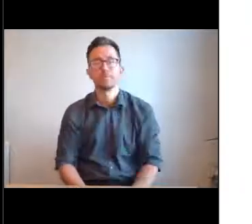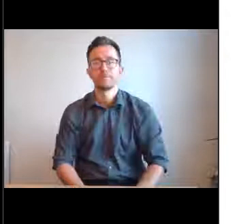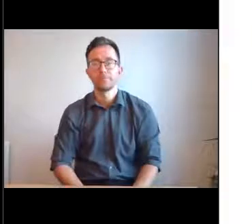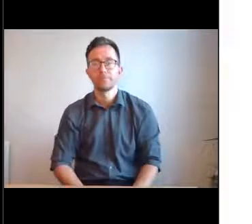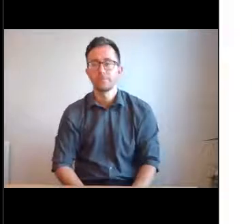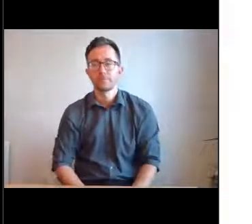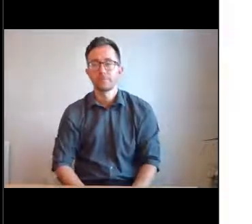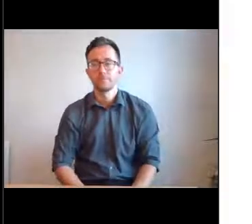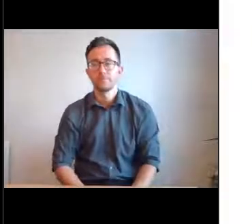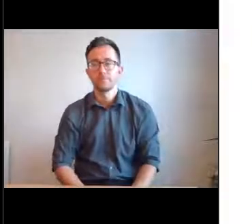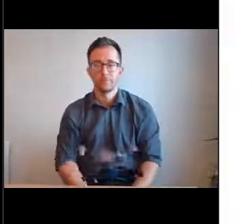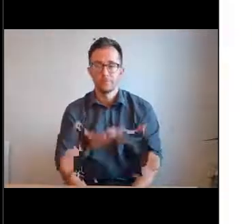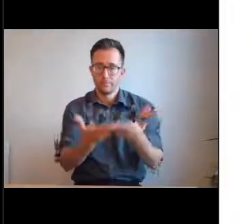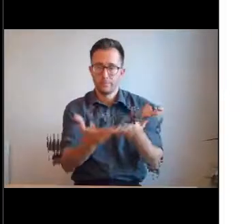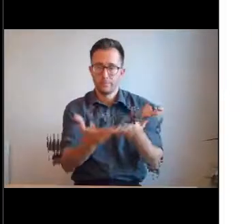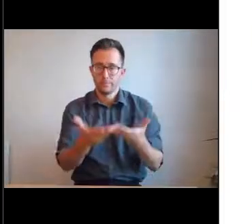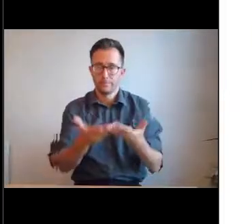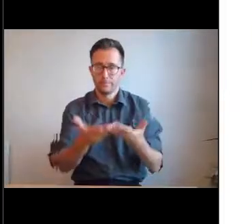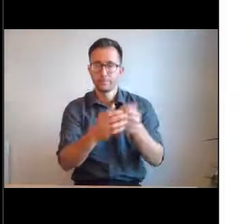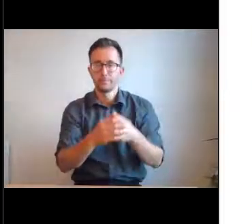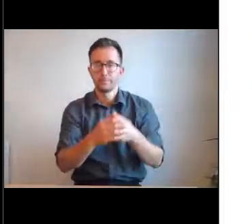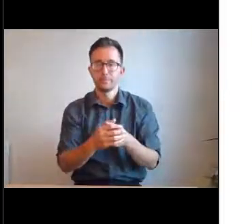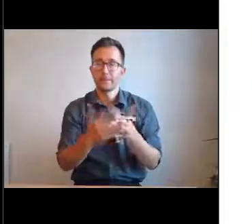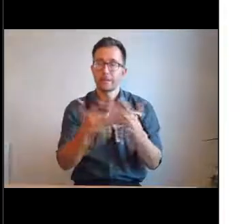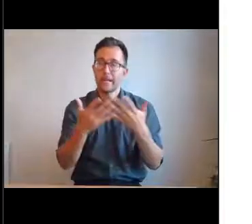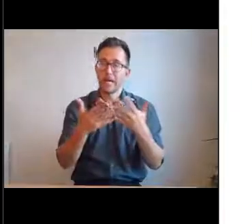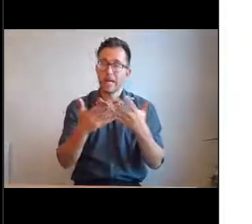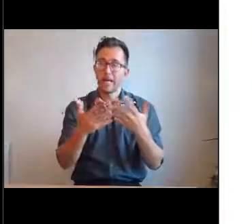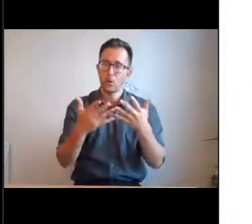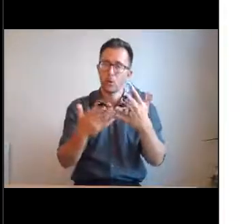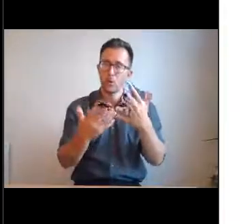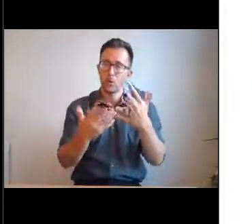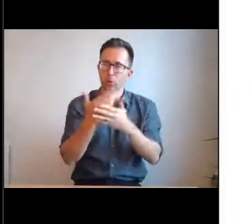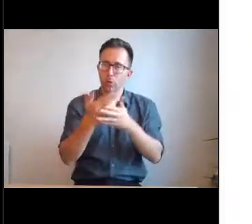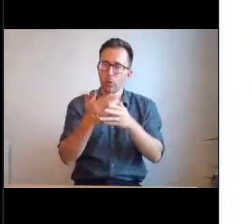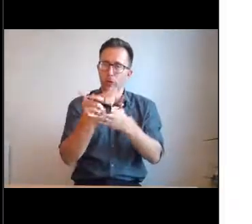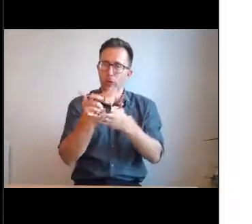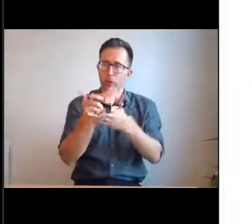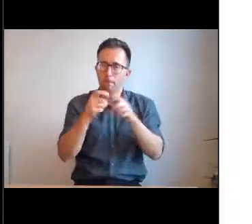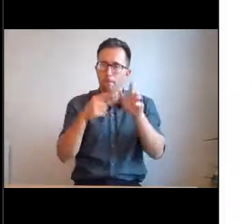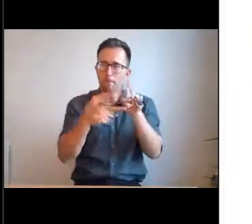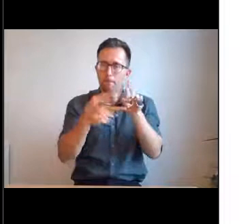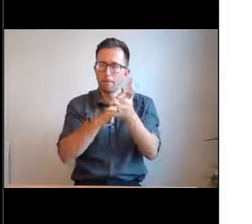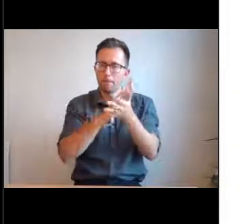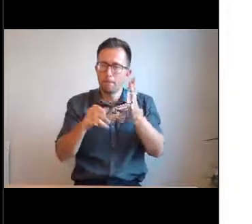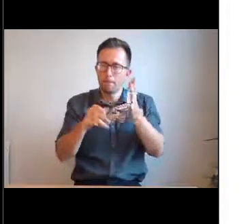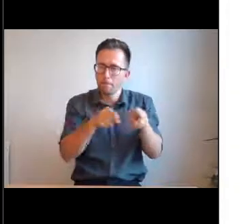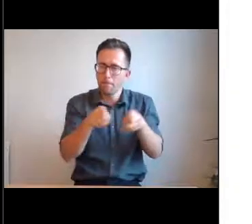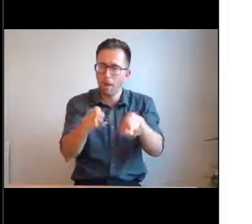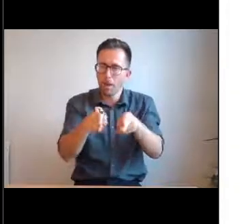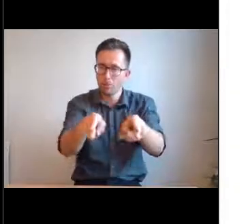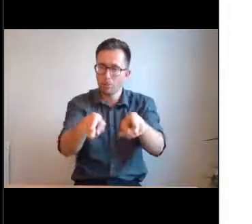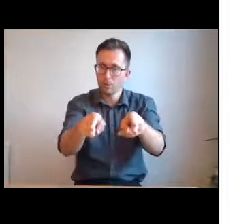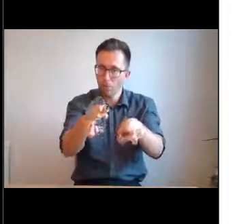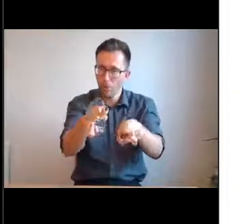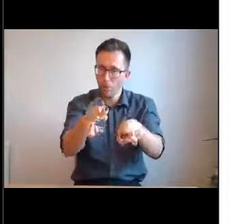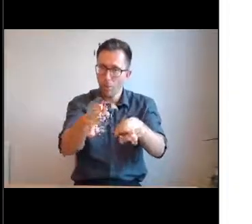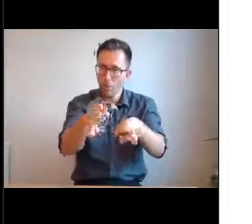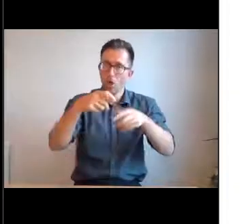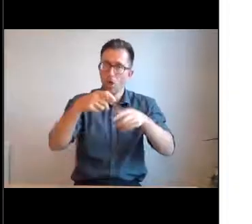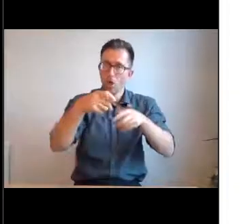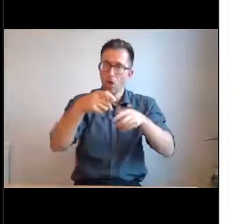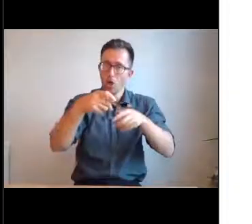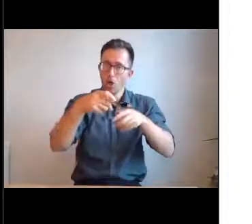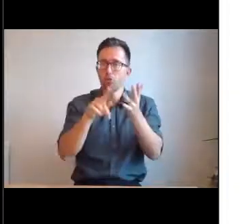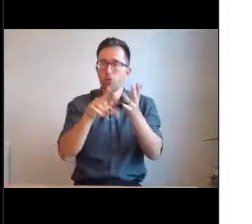So taking a look at changes to paths in the area, as a result of the Thong Lane Green Bridge over Lower Thames